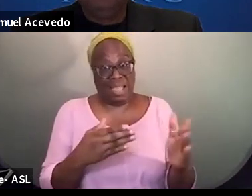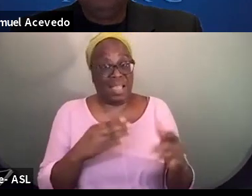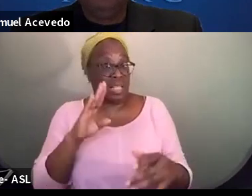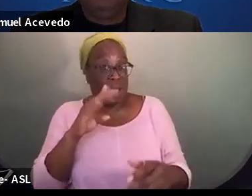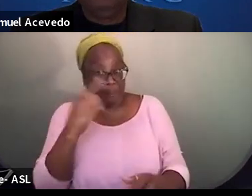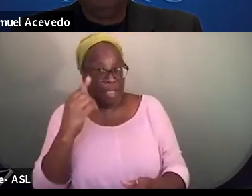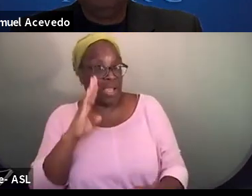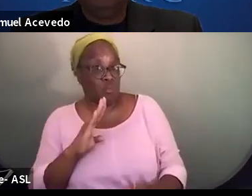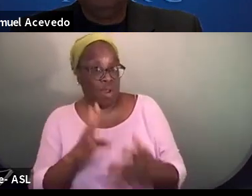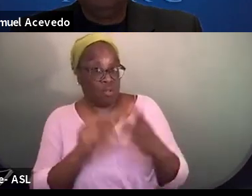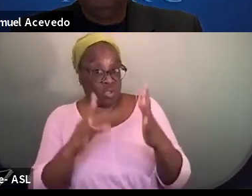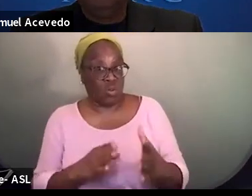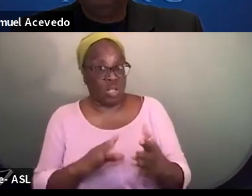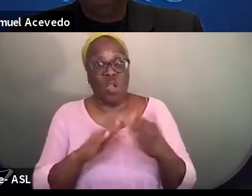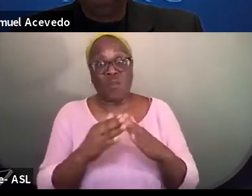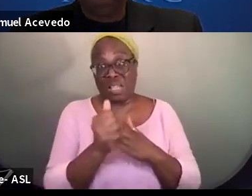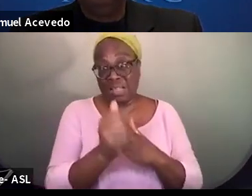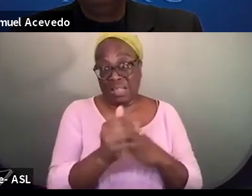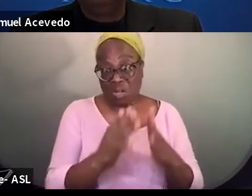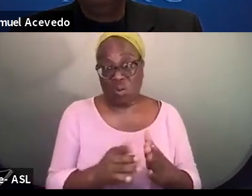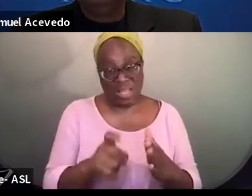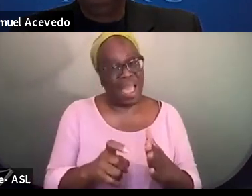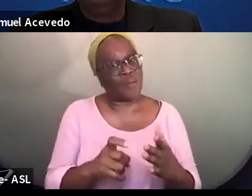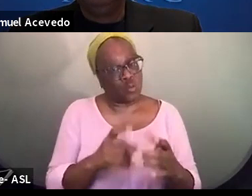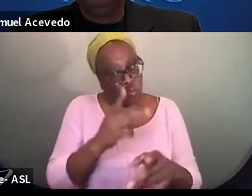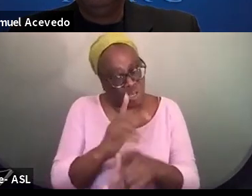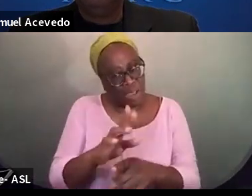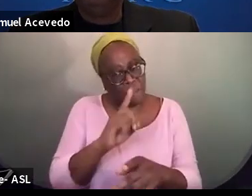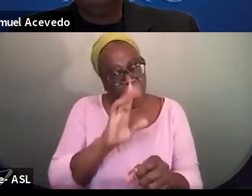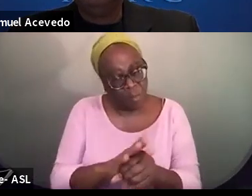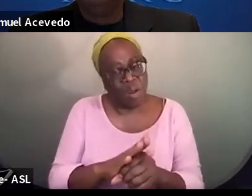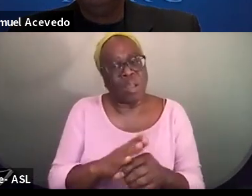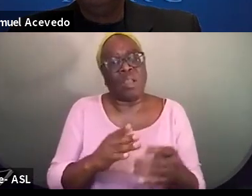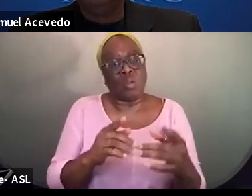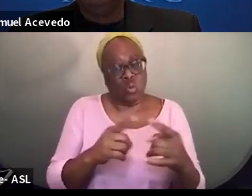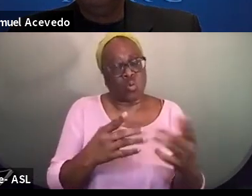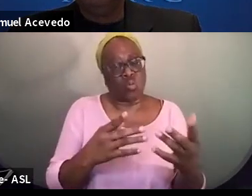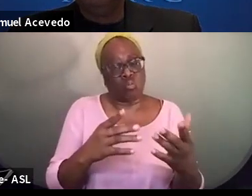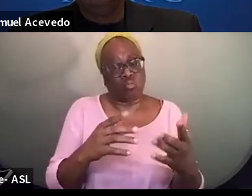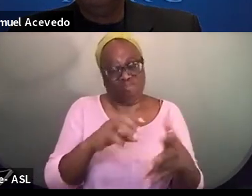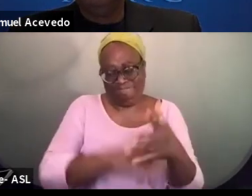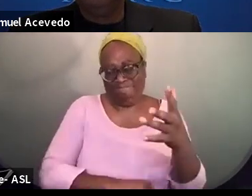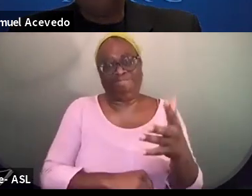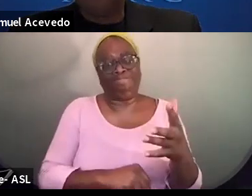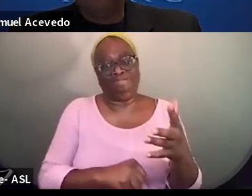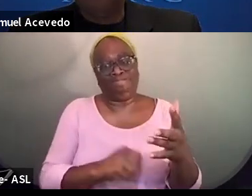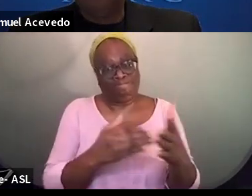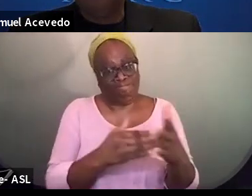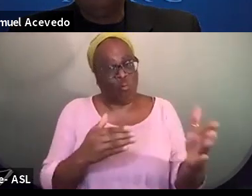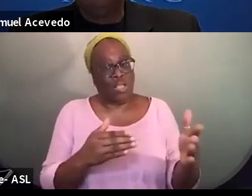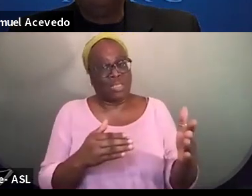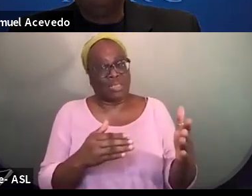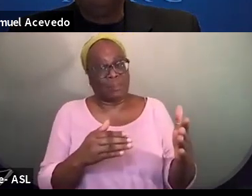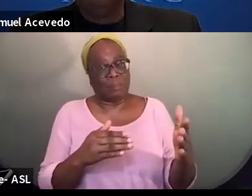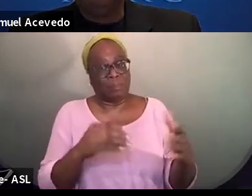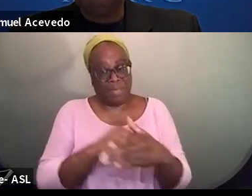city leaders are to make good on their repeated pledges to make Boston an anti-racist city, this year's progress must be preserved, improved upon, and